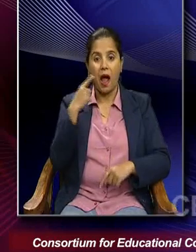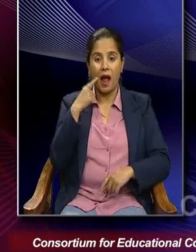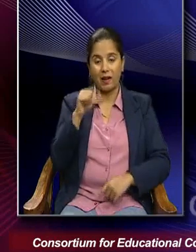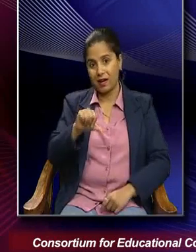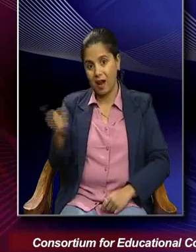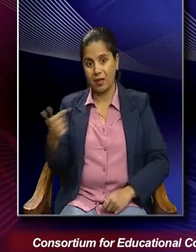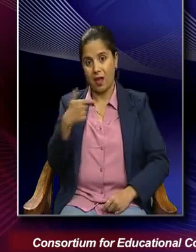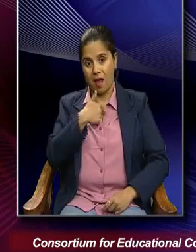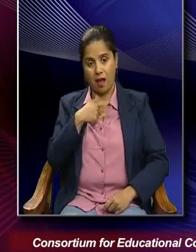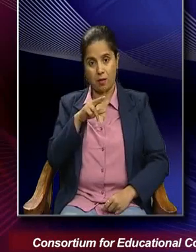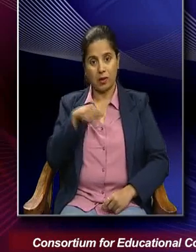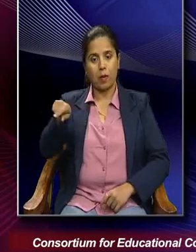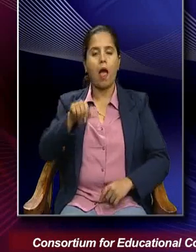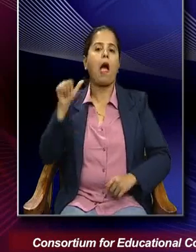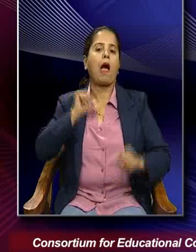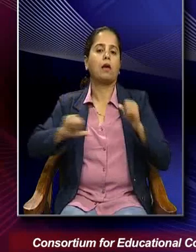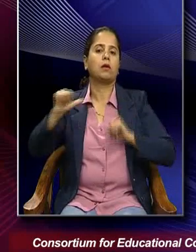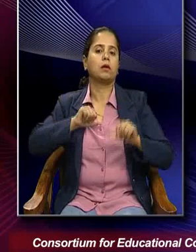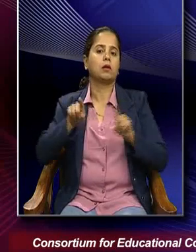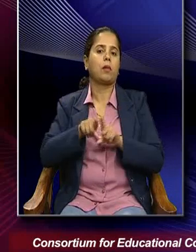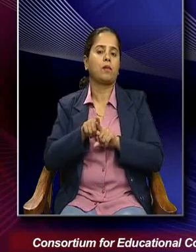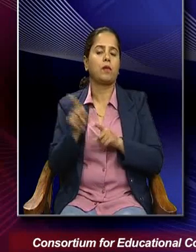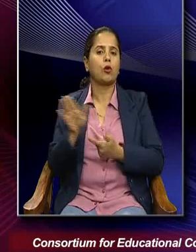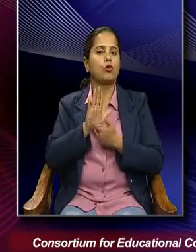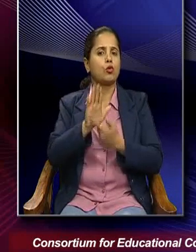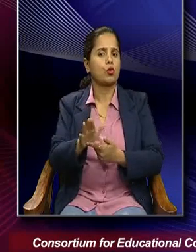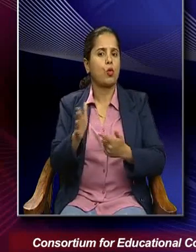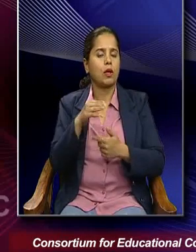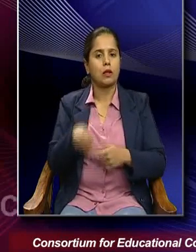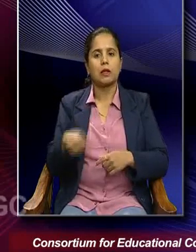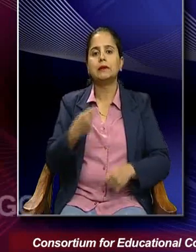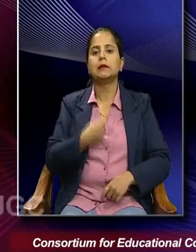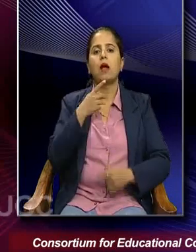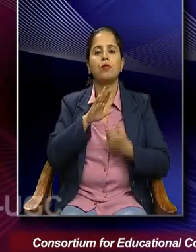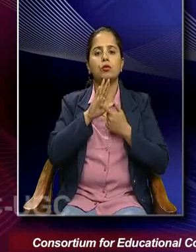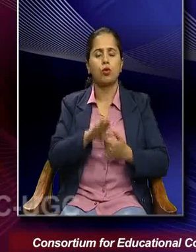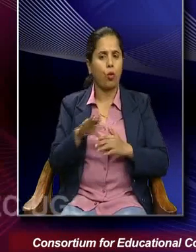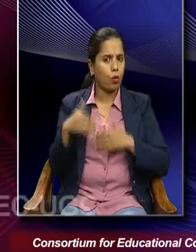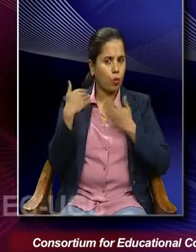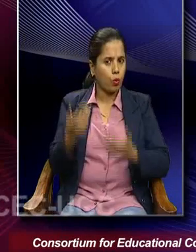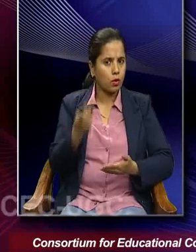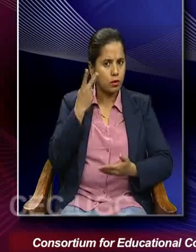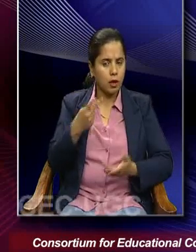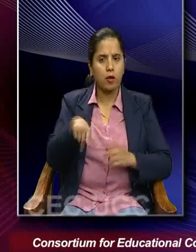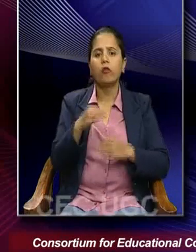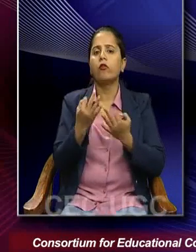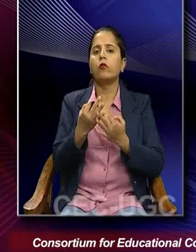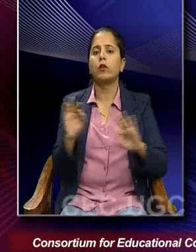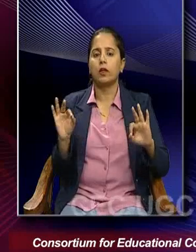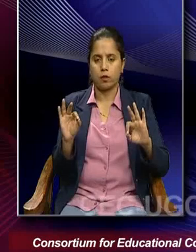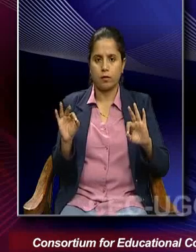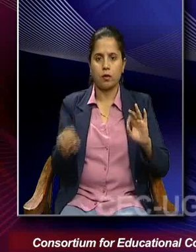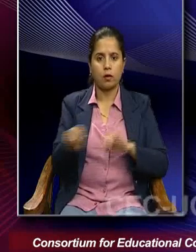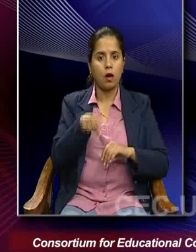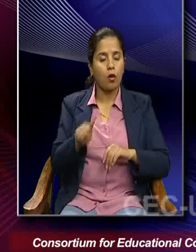is unplanned, it is the creative, innovative part of the self. People are not knowing in advance